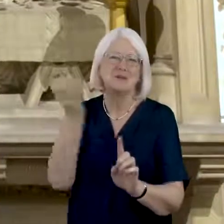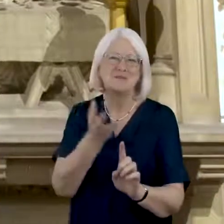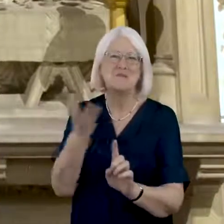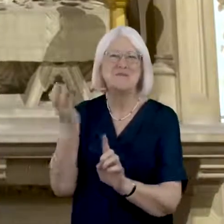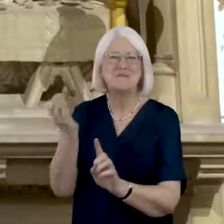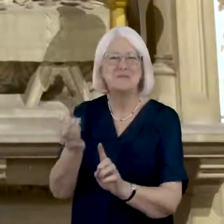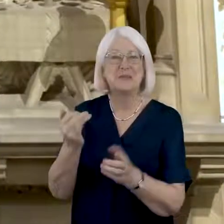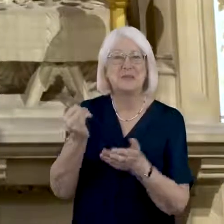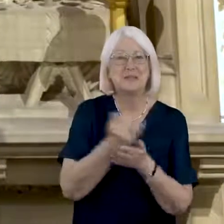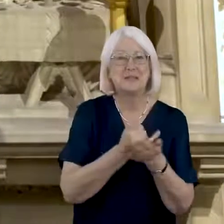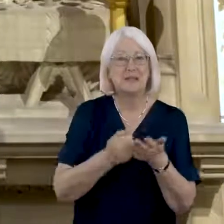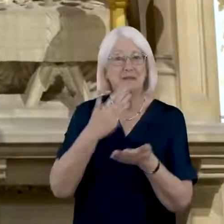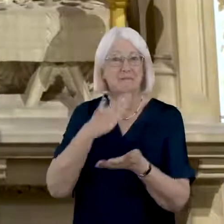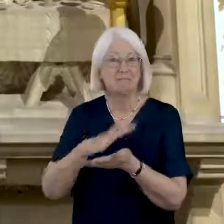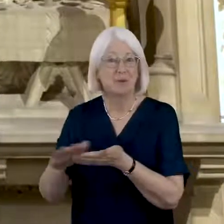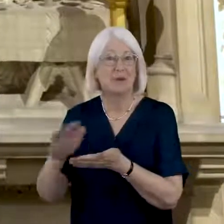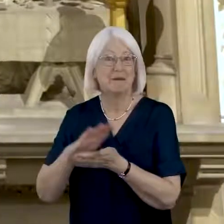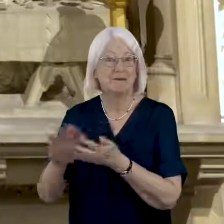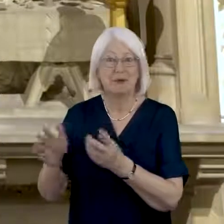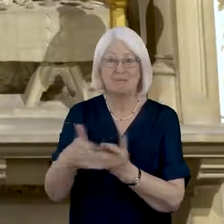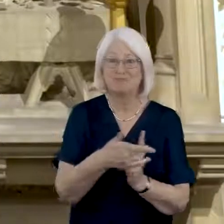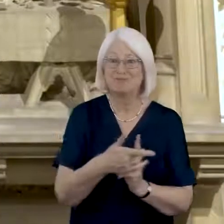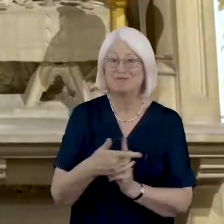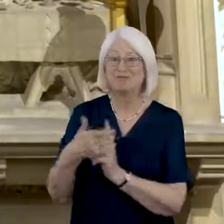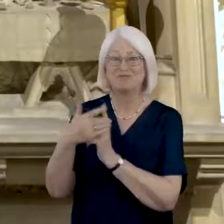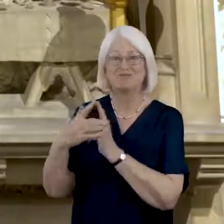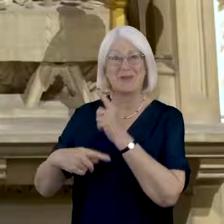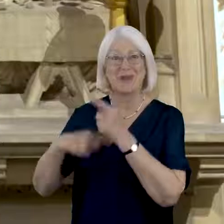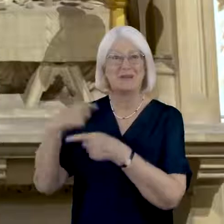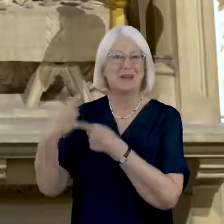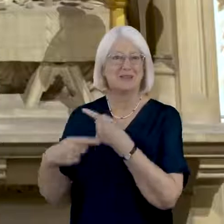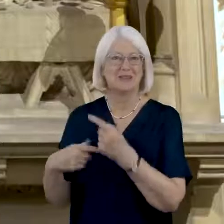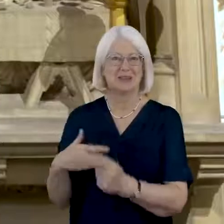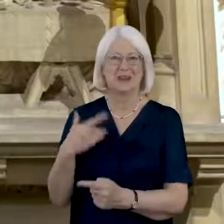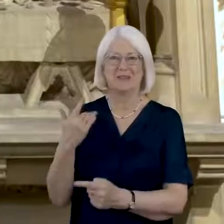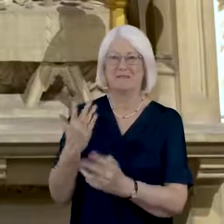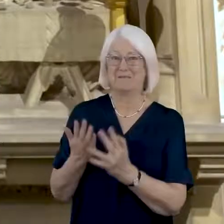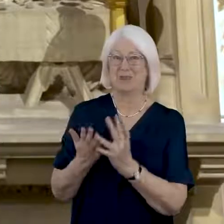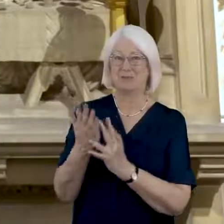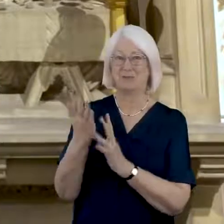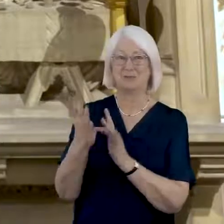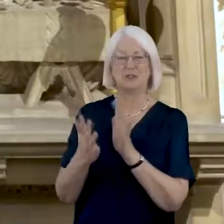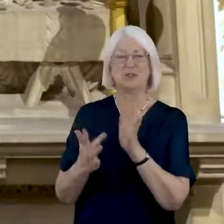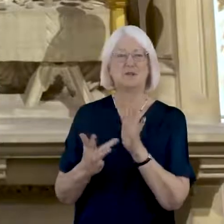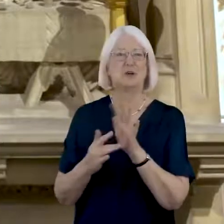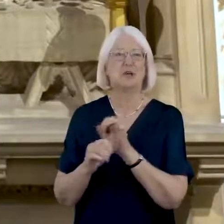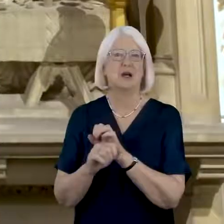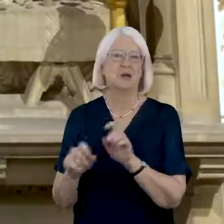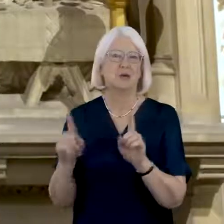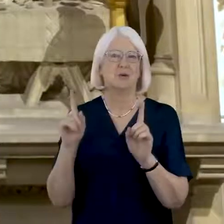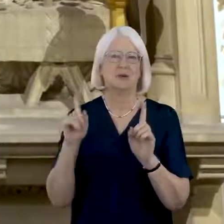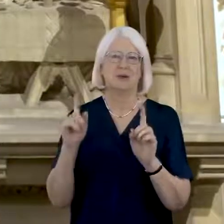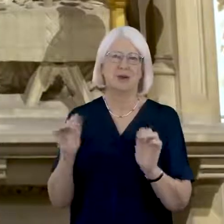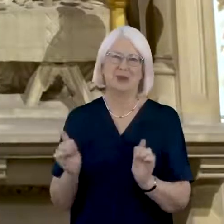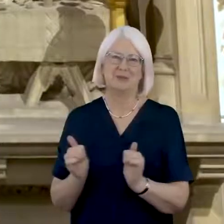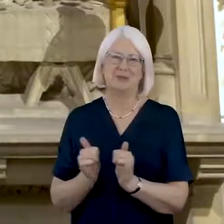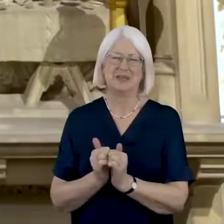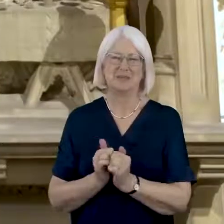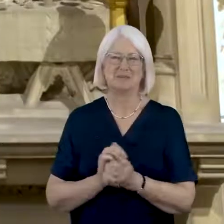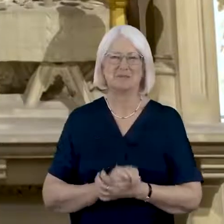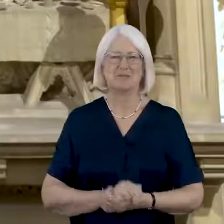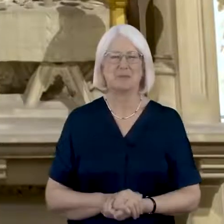you your sins, and bring you to everlasting life, through Jesus Christ our Lord.